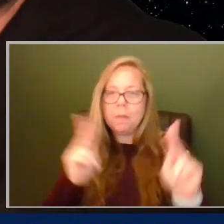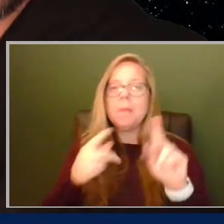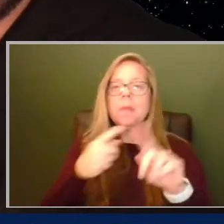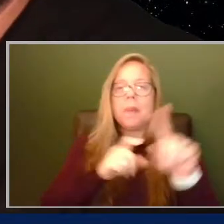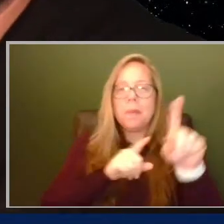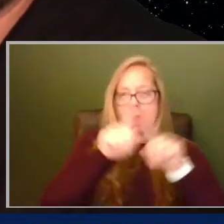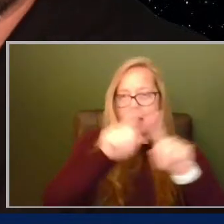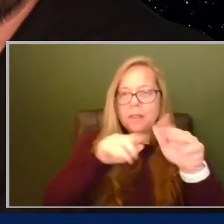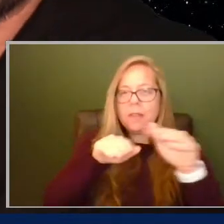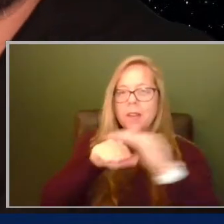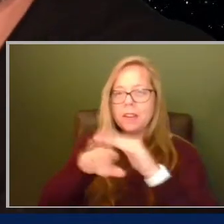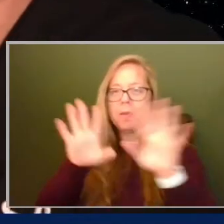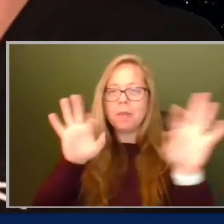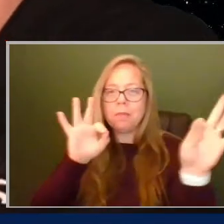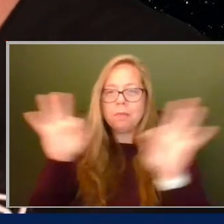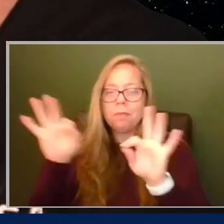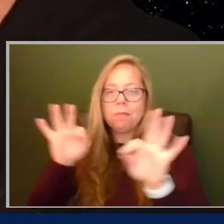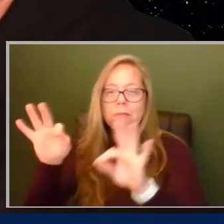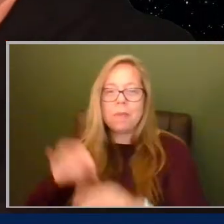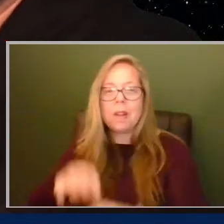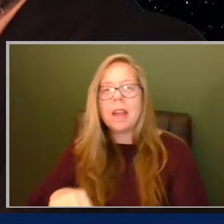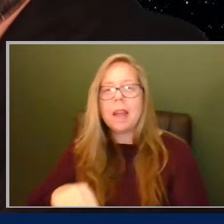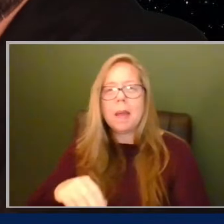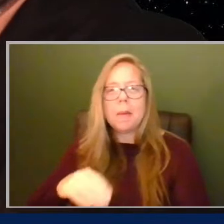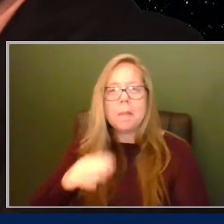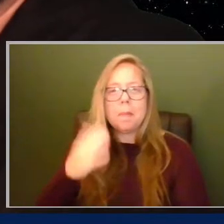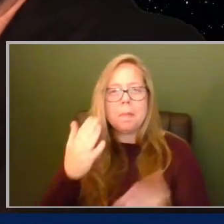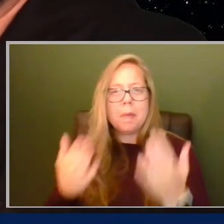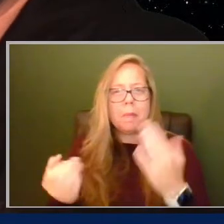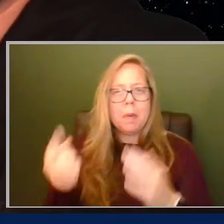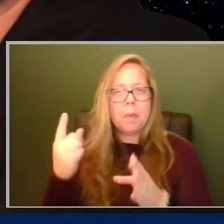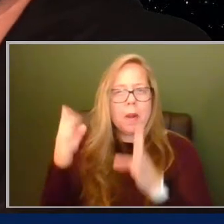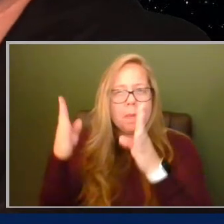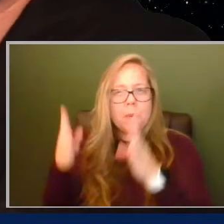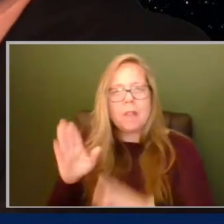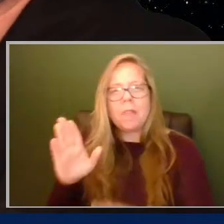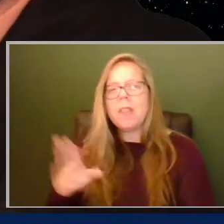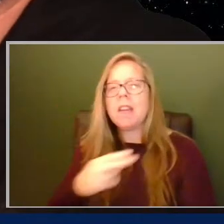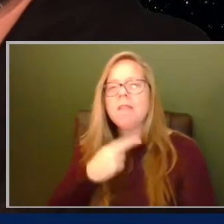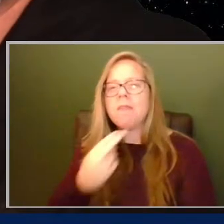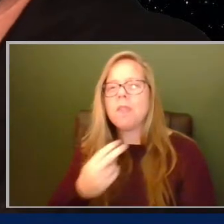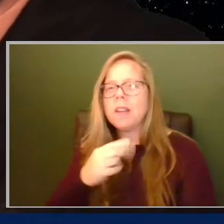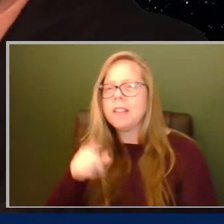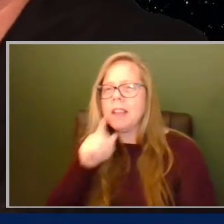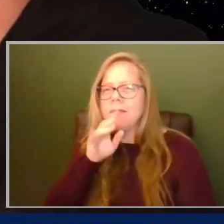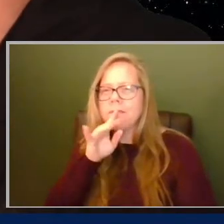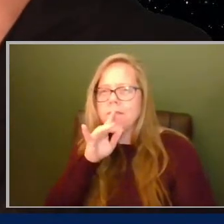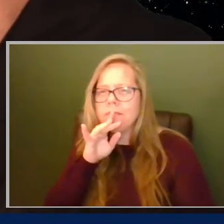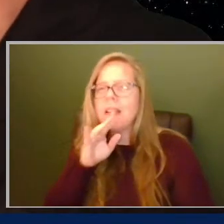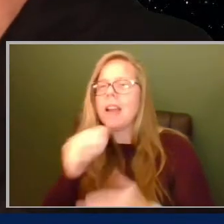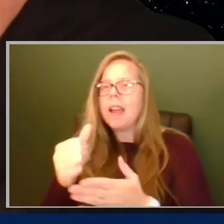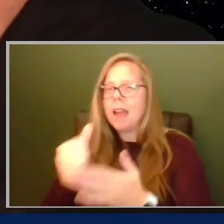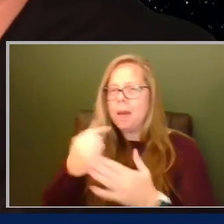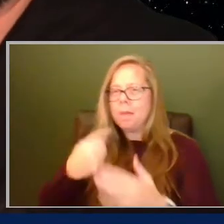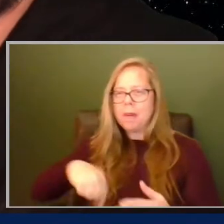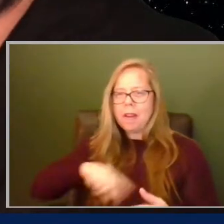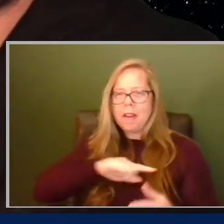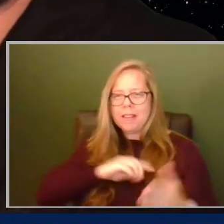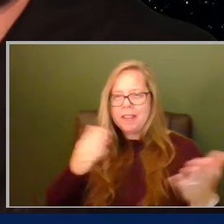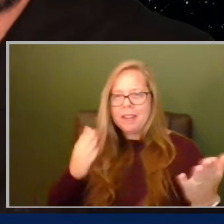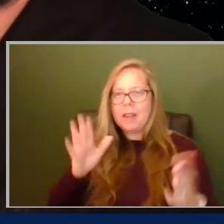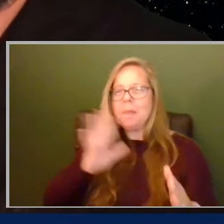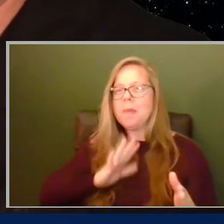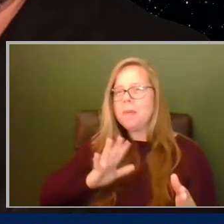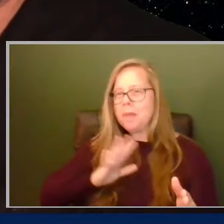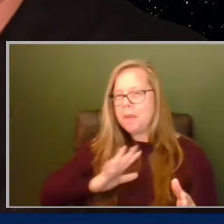AstroAccess, including a voice that you've heard on our streams before, who's helped us with some of our own commentary here at NSF. So we